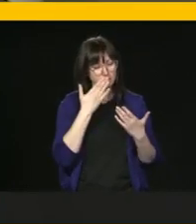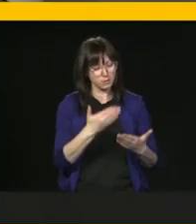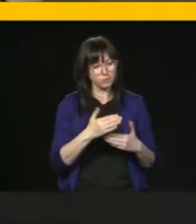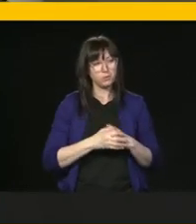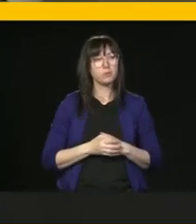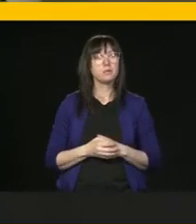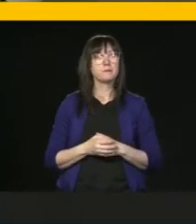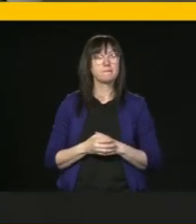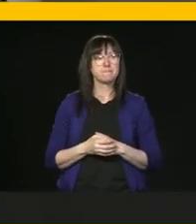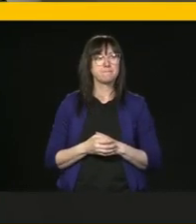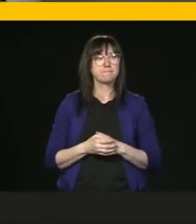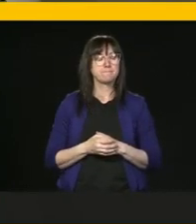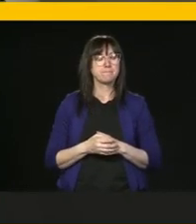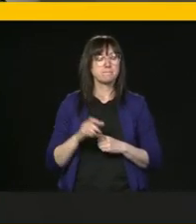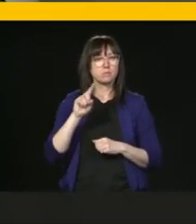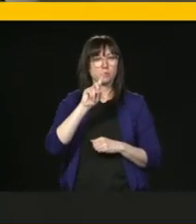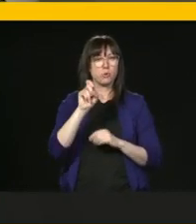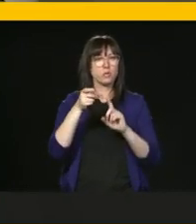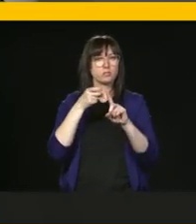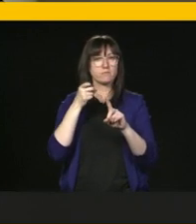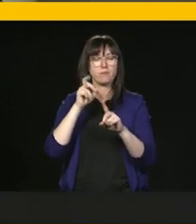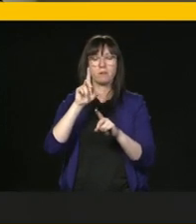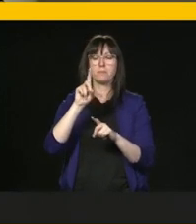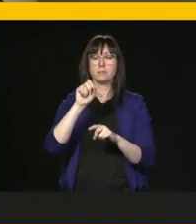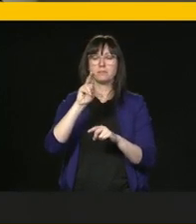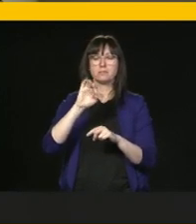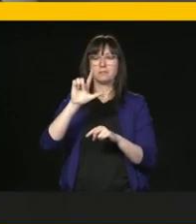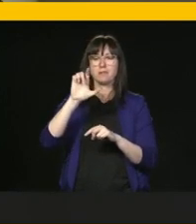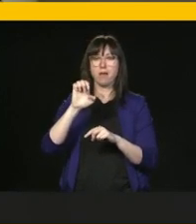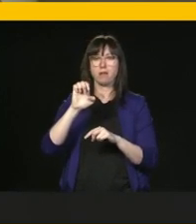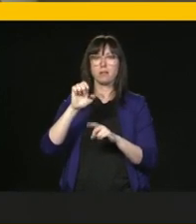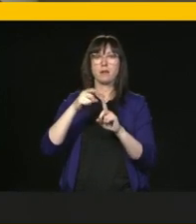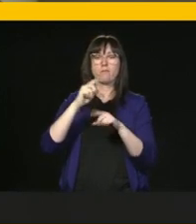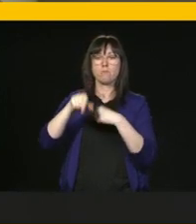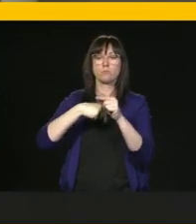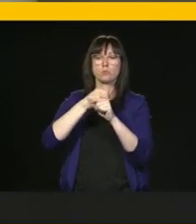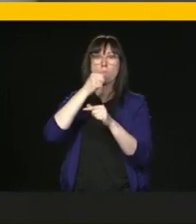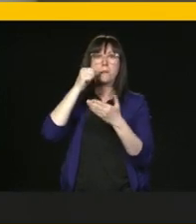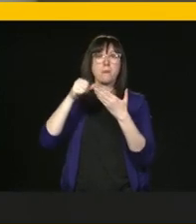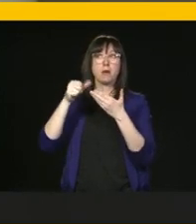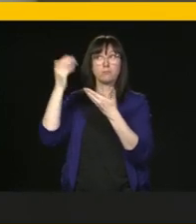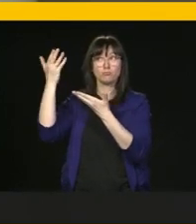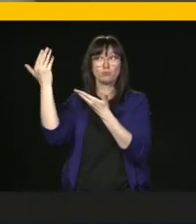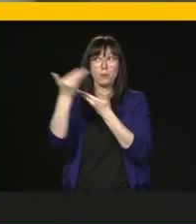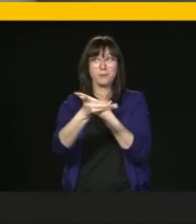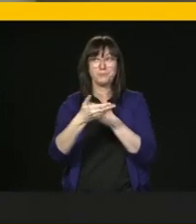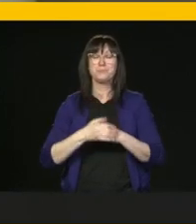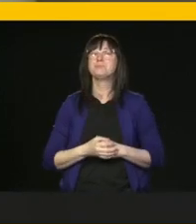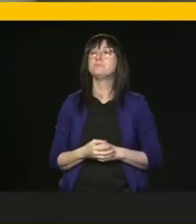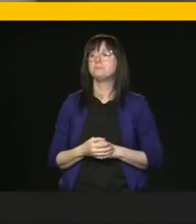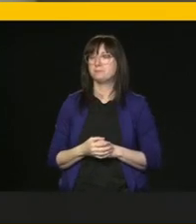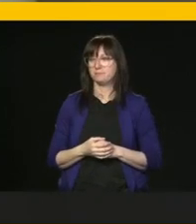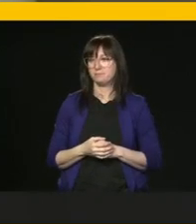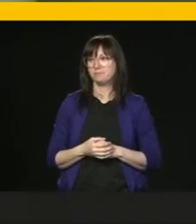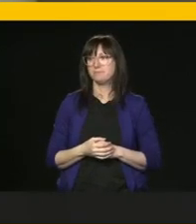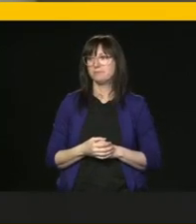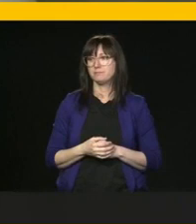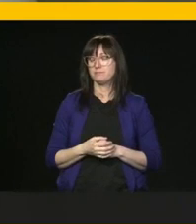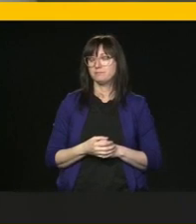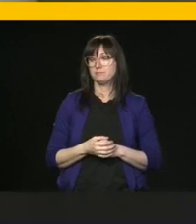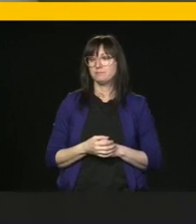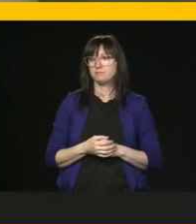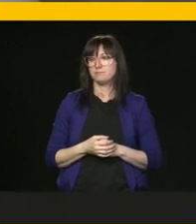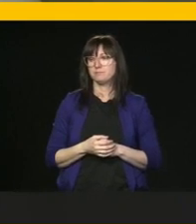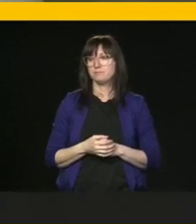from Daniel Leblanc from the Globe and Mail. Please go ahead. Your line is now open. La parole est à vous. Hello, this is a question for